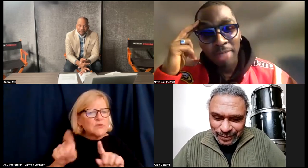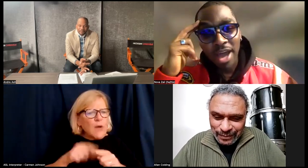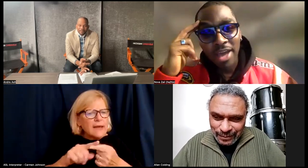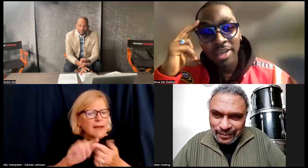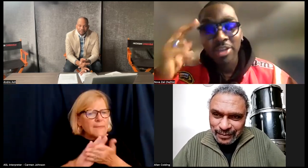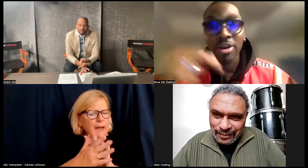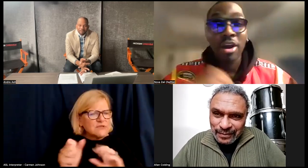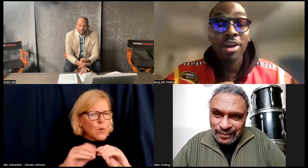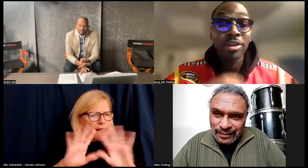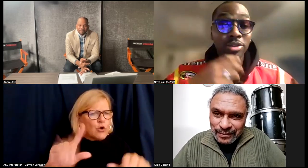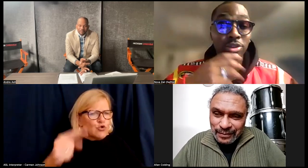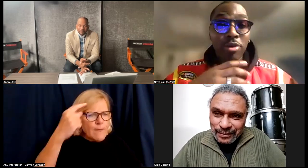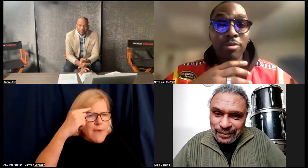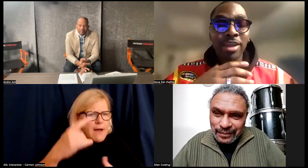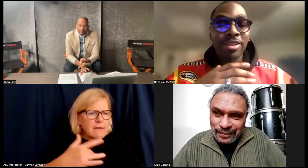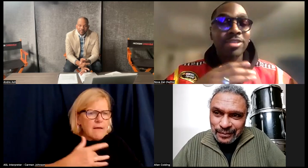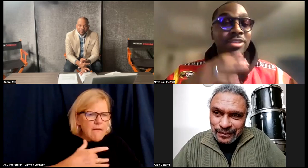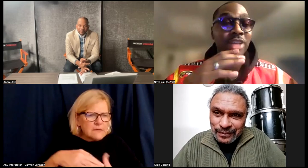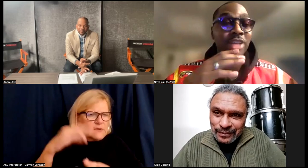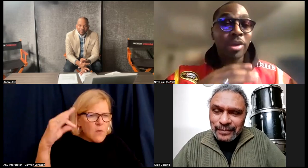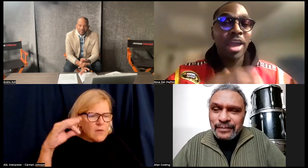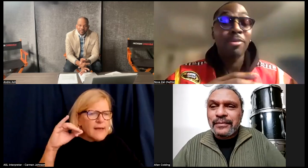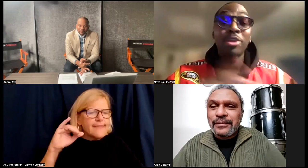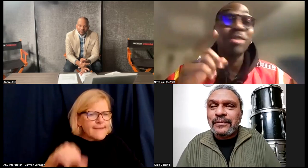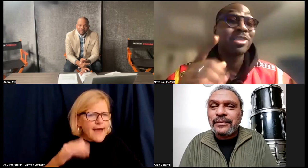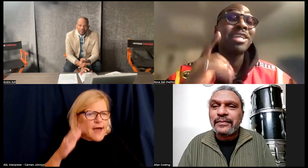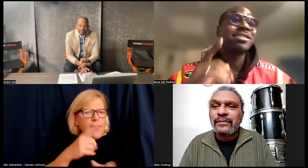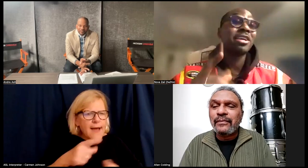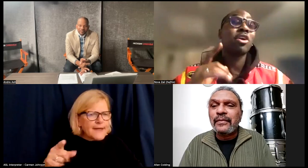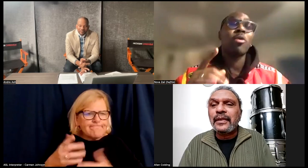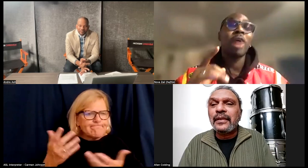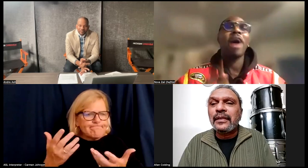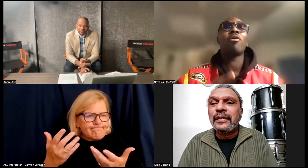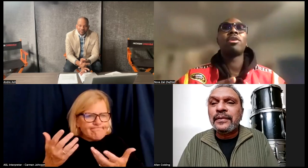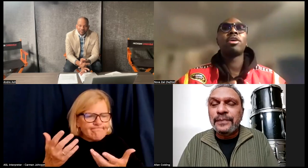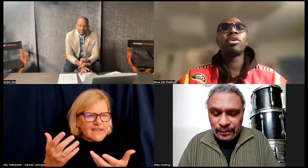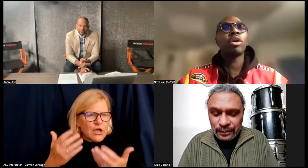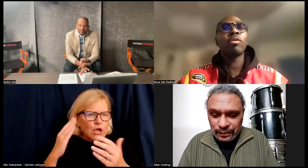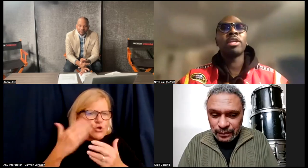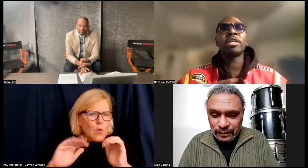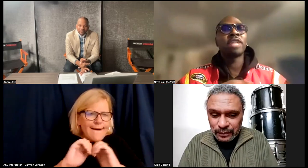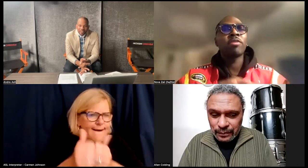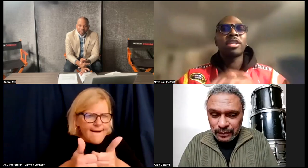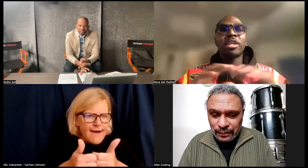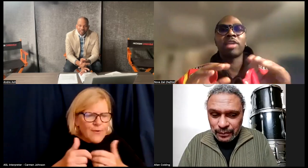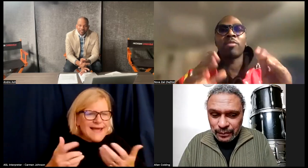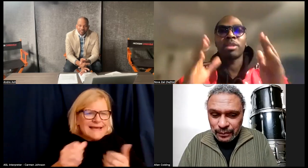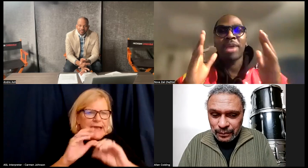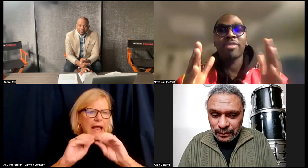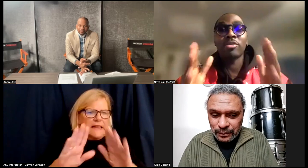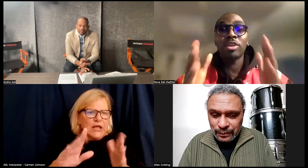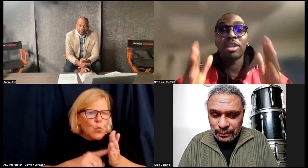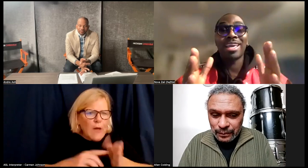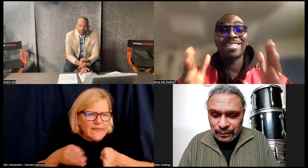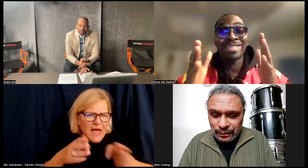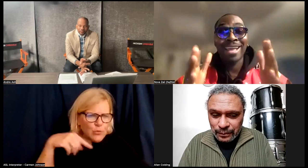in your mind and in your heart and your soul that this is going to happen. You necessarily know how. You know, it's not always clear like what the path